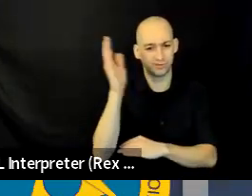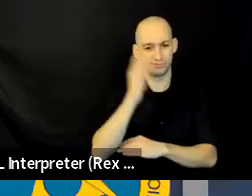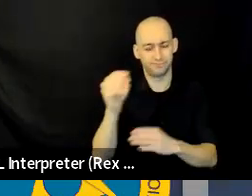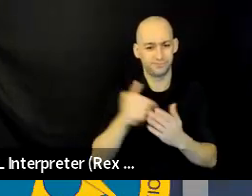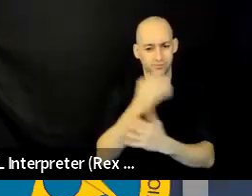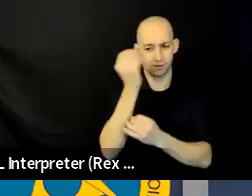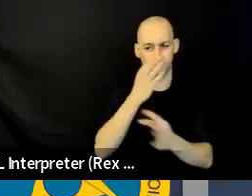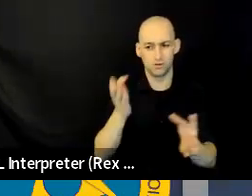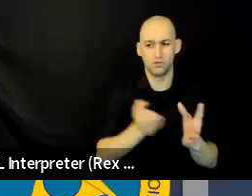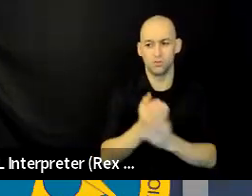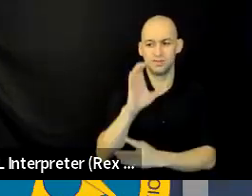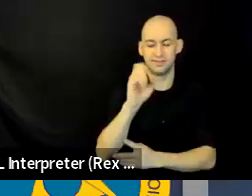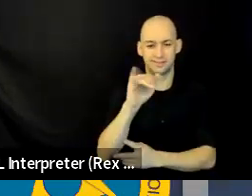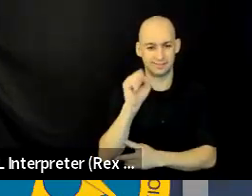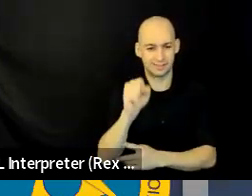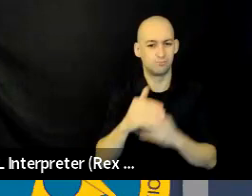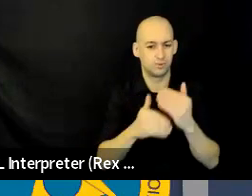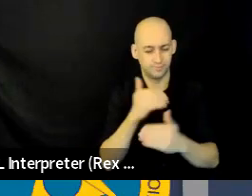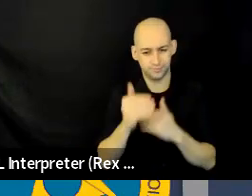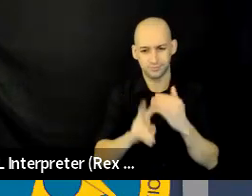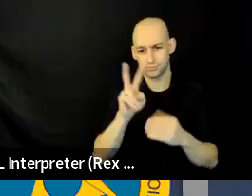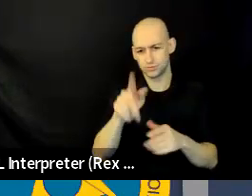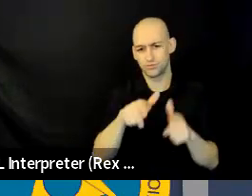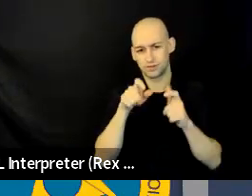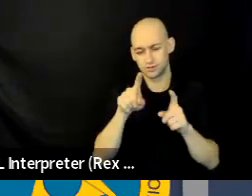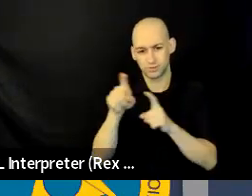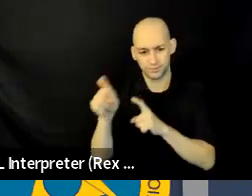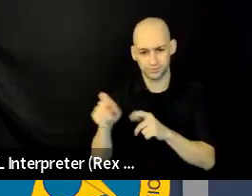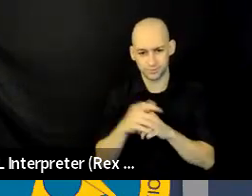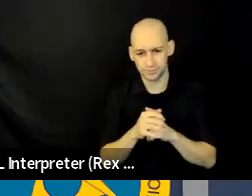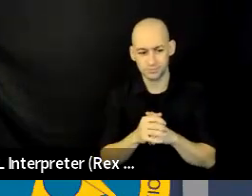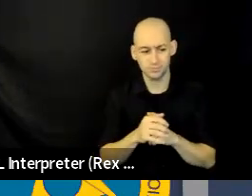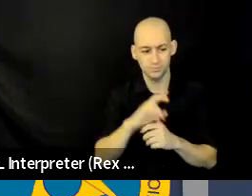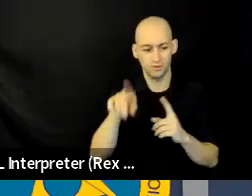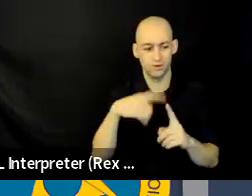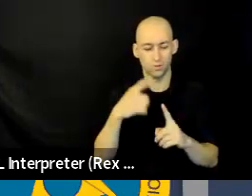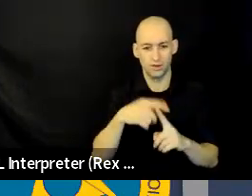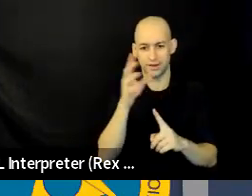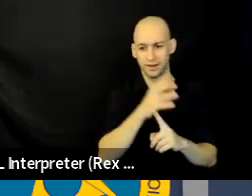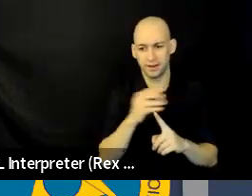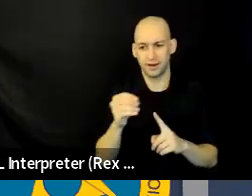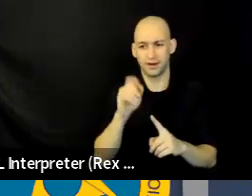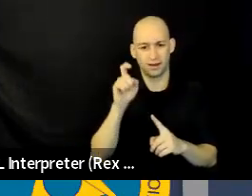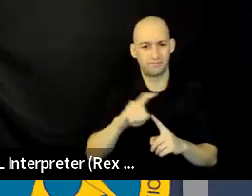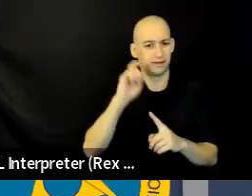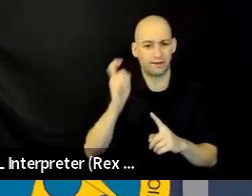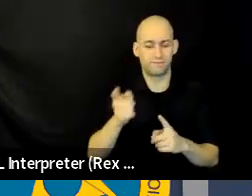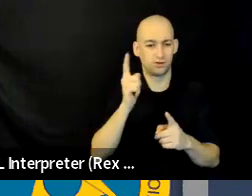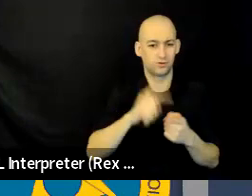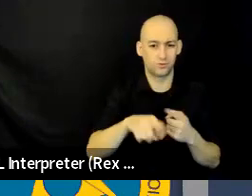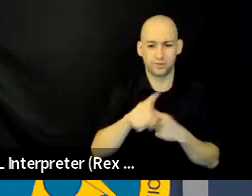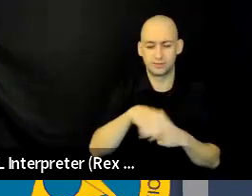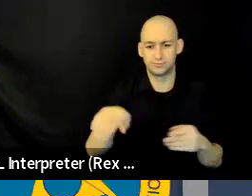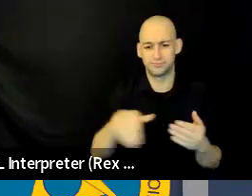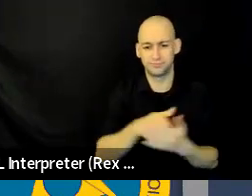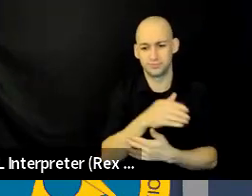CSIS process. Two quick questions. One, and I have to give it to the newly